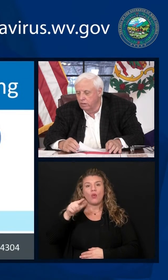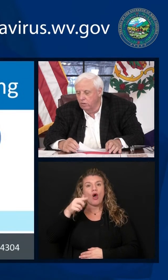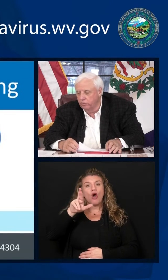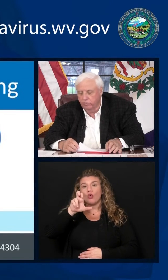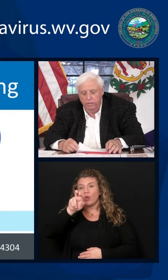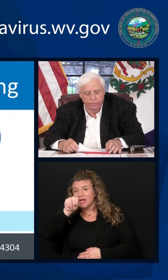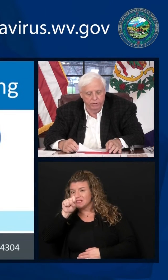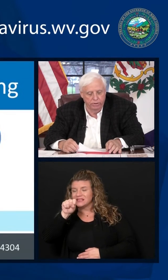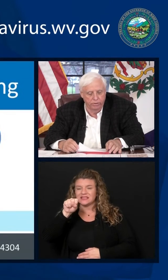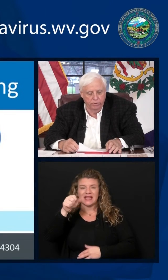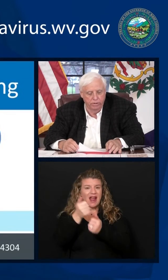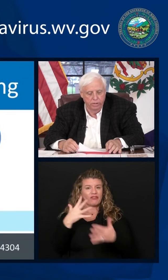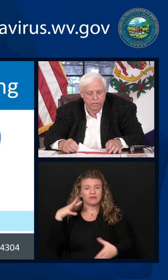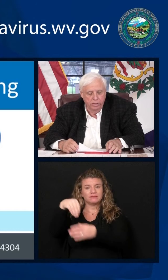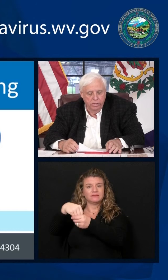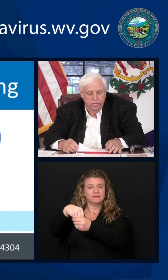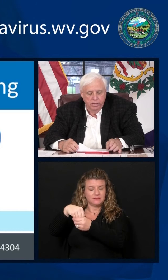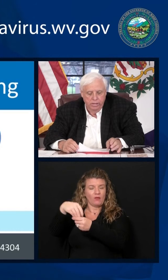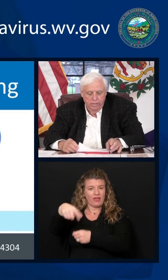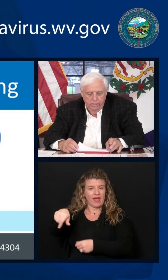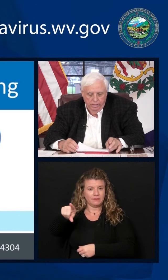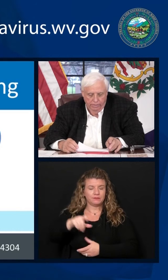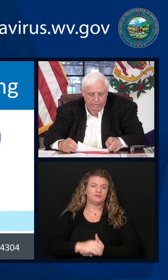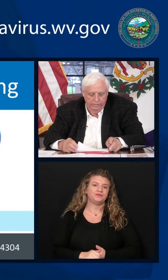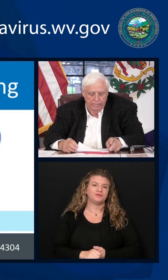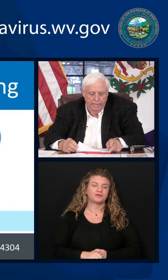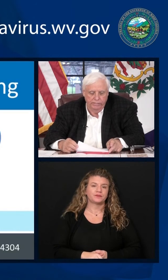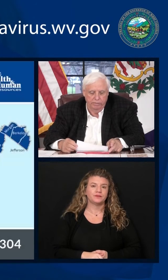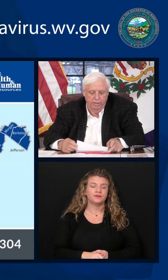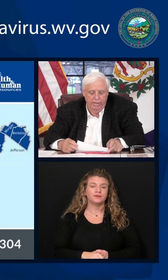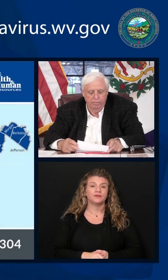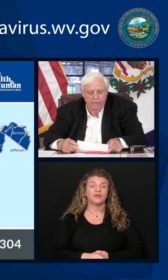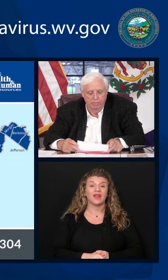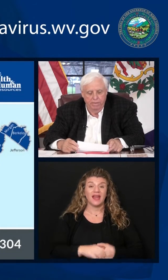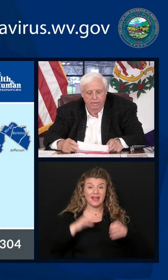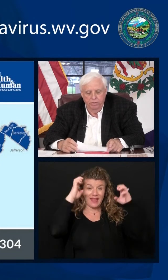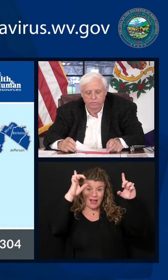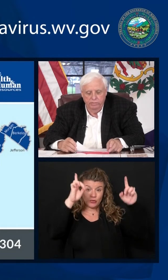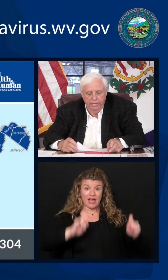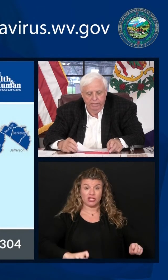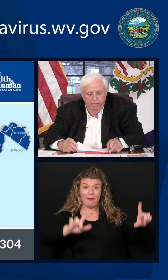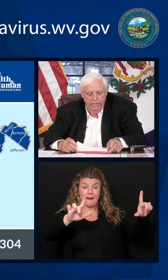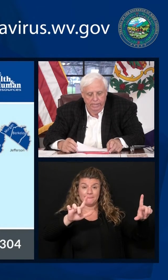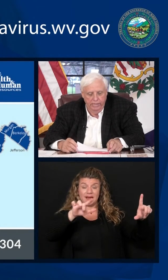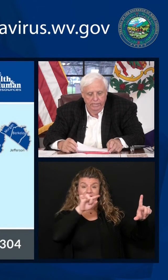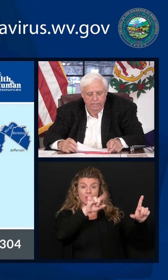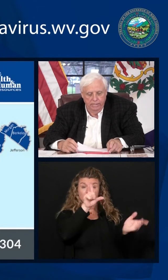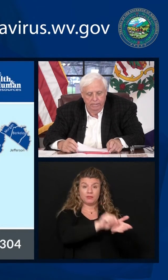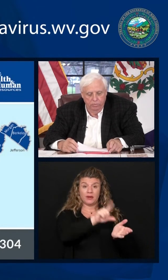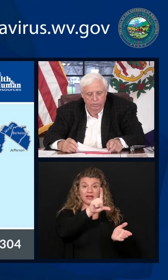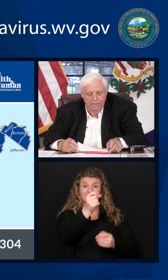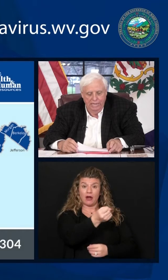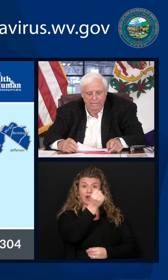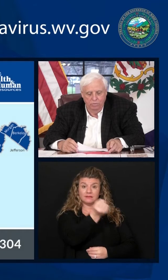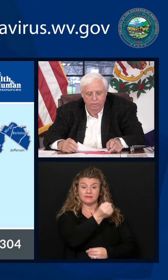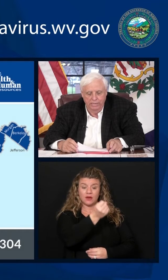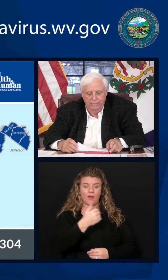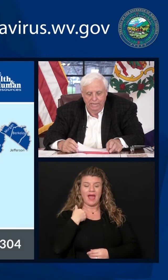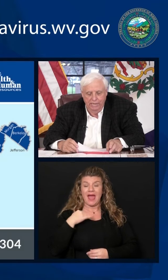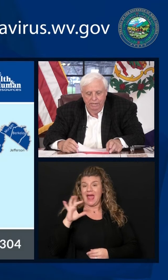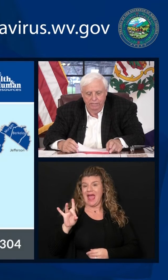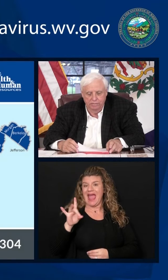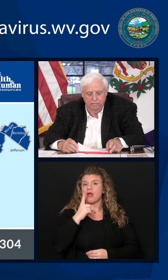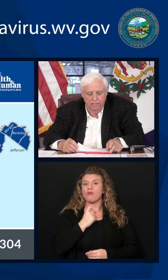Walgreens and all the stuff they're doing. The education map came out on Saturday. We had 8